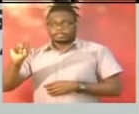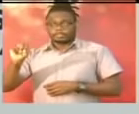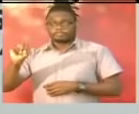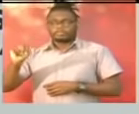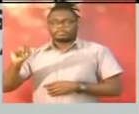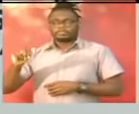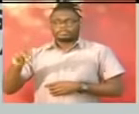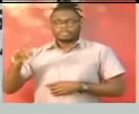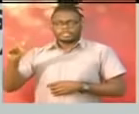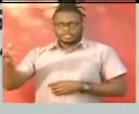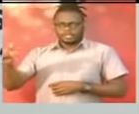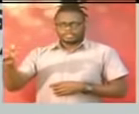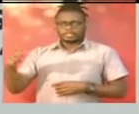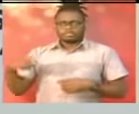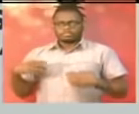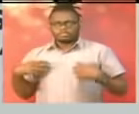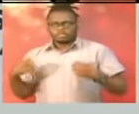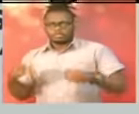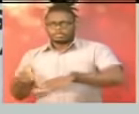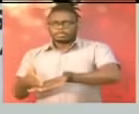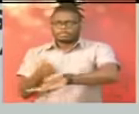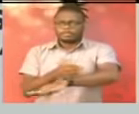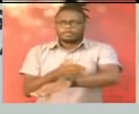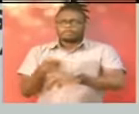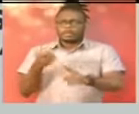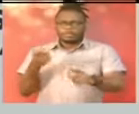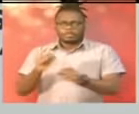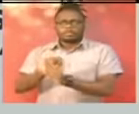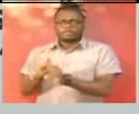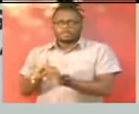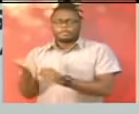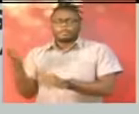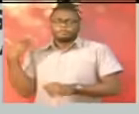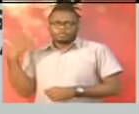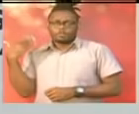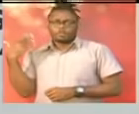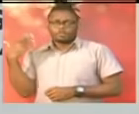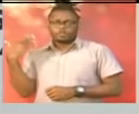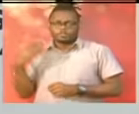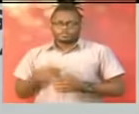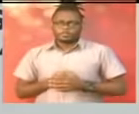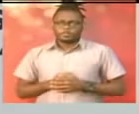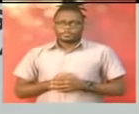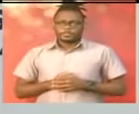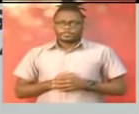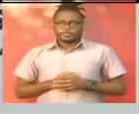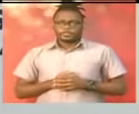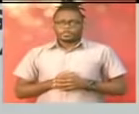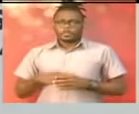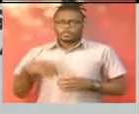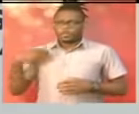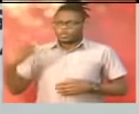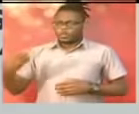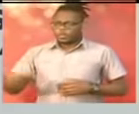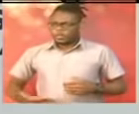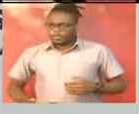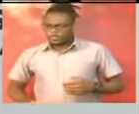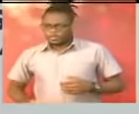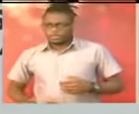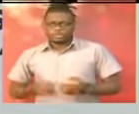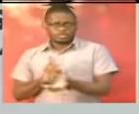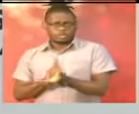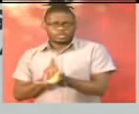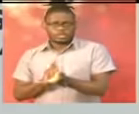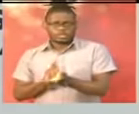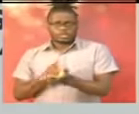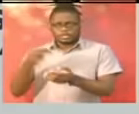at the Ministry of Health, and your moderator for this morning's media conference. I now invite Dr. Hines to present the